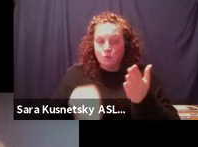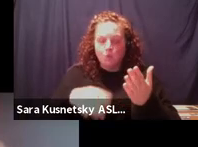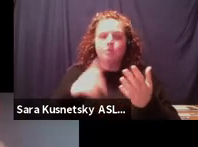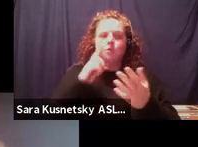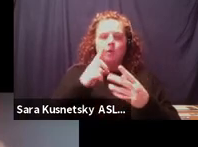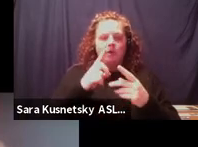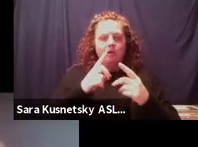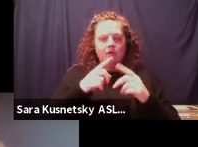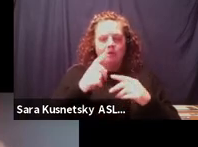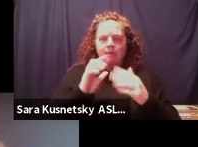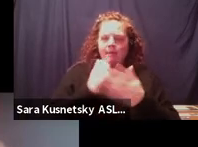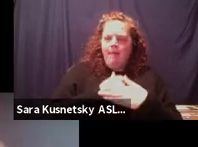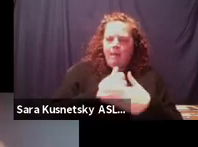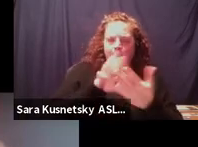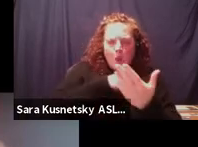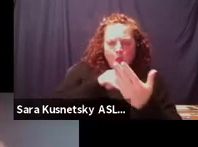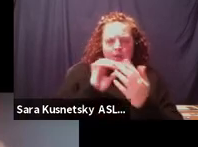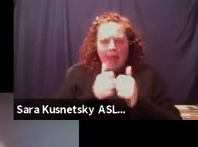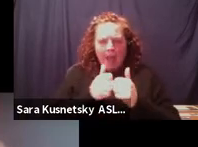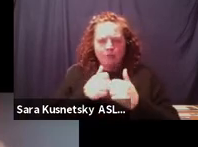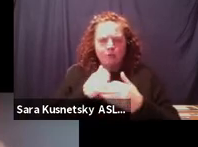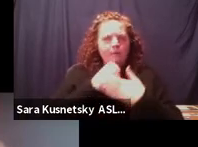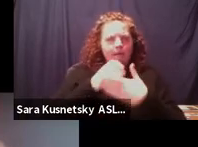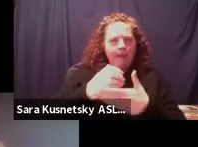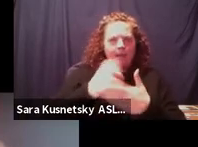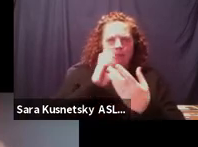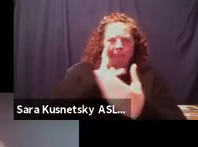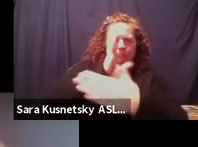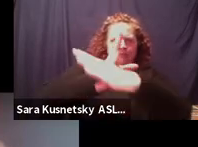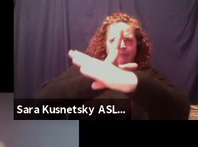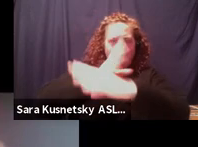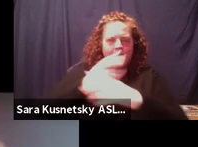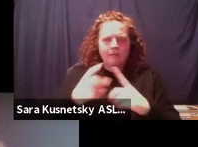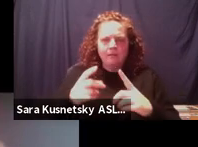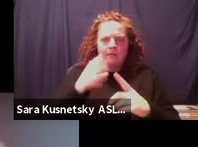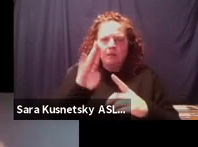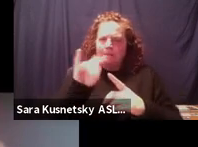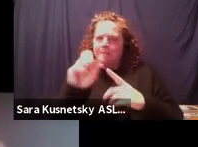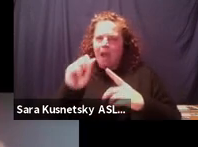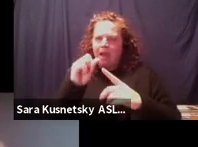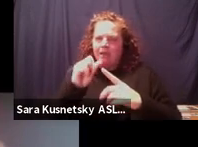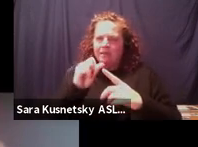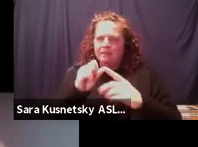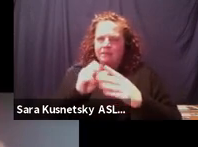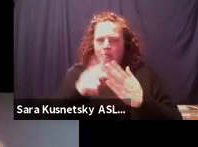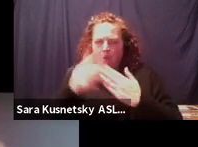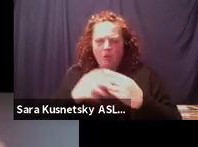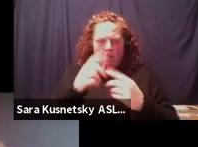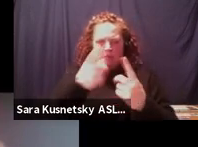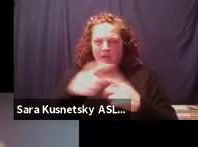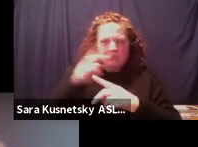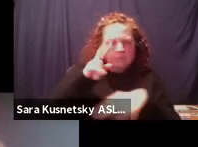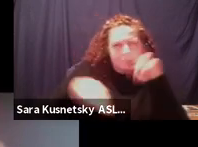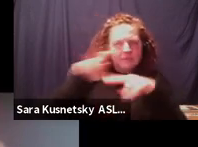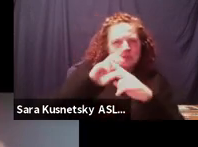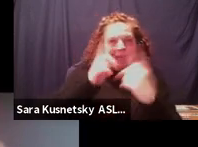bias-based incidents and sexual misconduct, whether in person, during Zoom instruction, by text, or on social media. Yesterday evening,